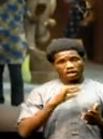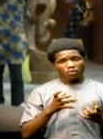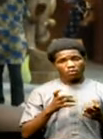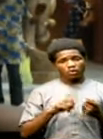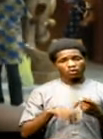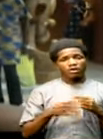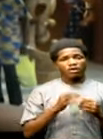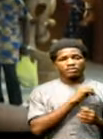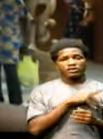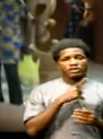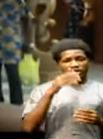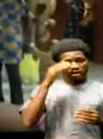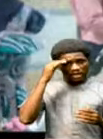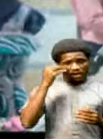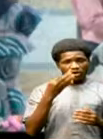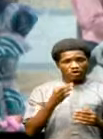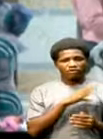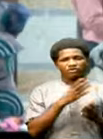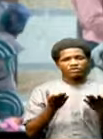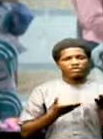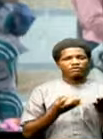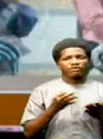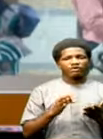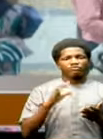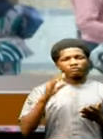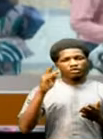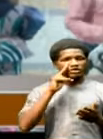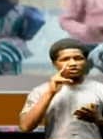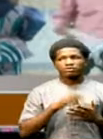of civil service of the Federation. With the opportunity